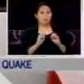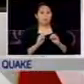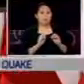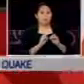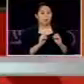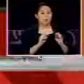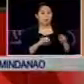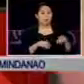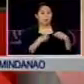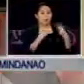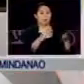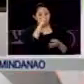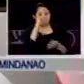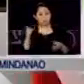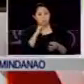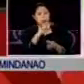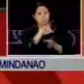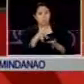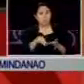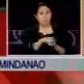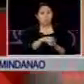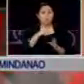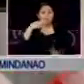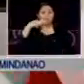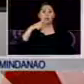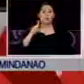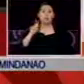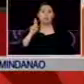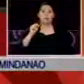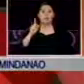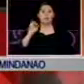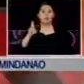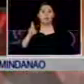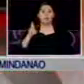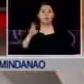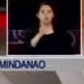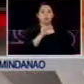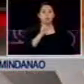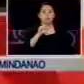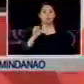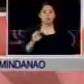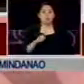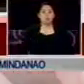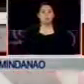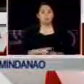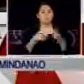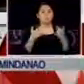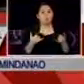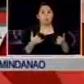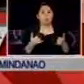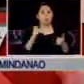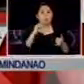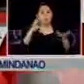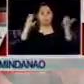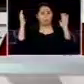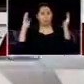Sandigan Bayan. But the more important thing is this, Your Honor. What is the difference of the setting, factual setting